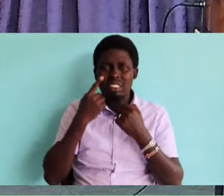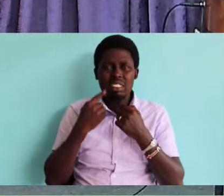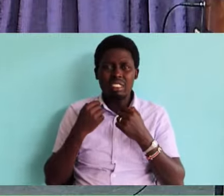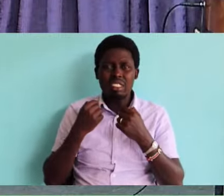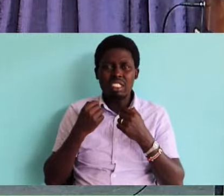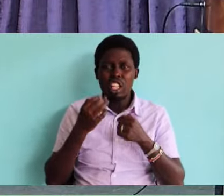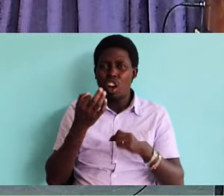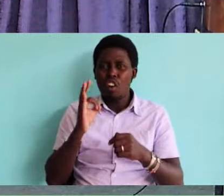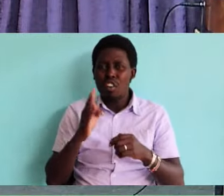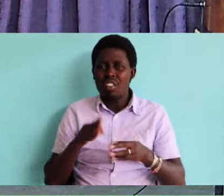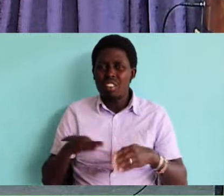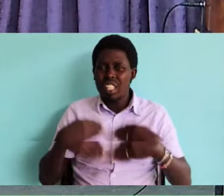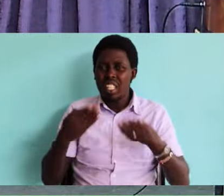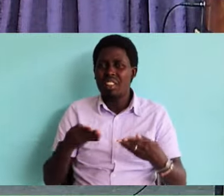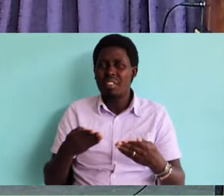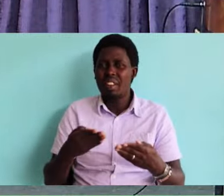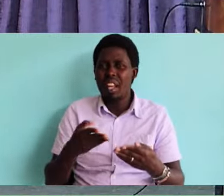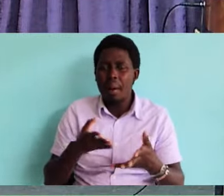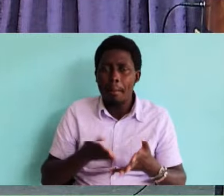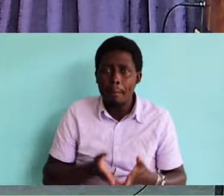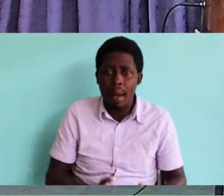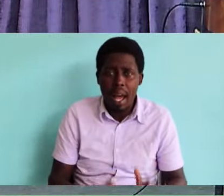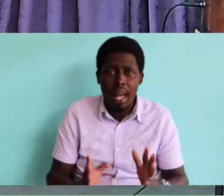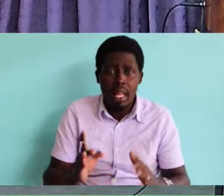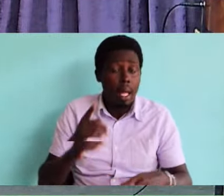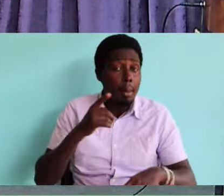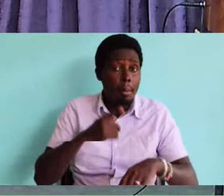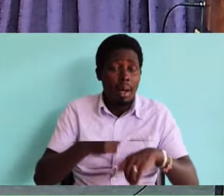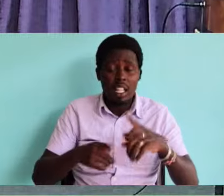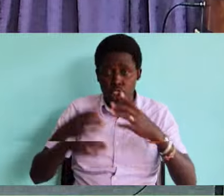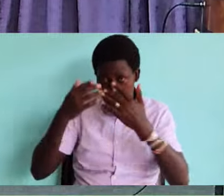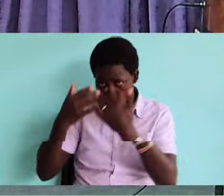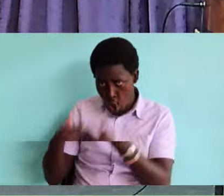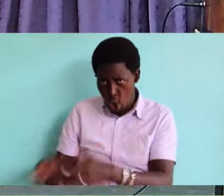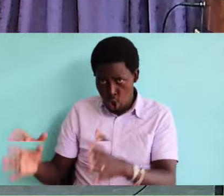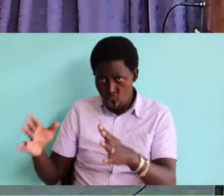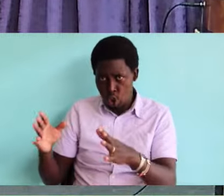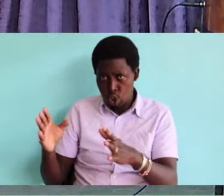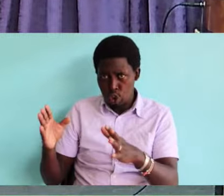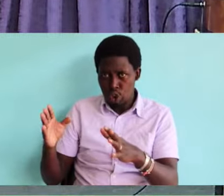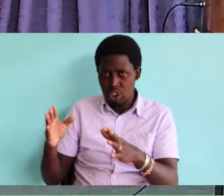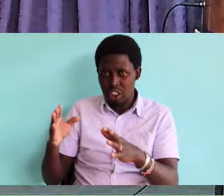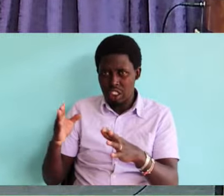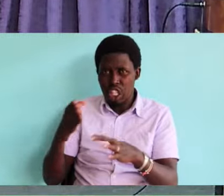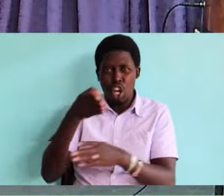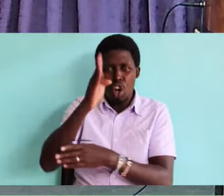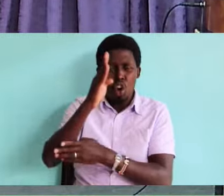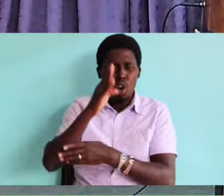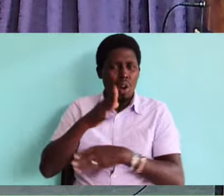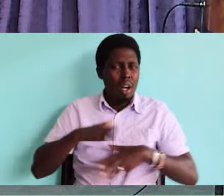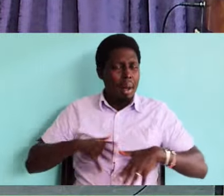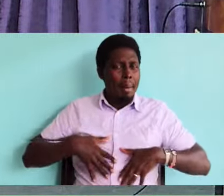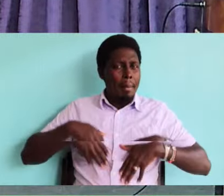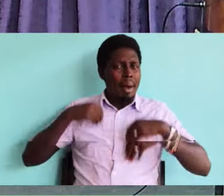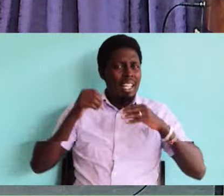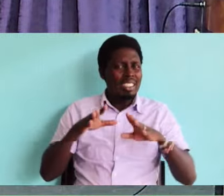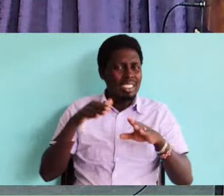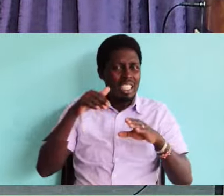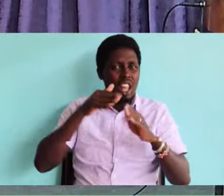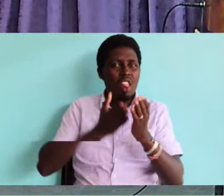giving birth. But she did not lose the sense of God's mercy in her pain.